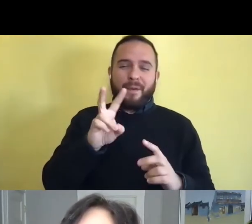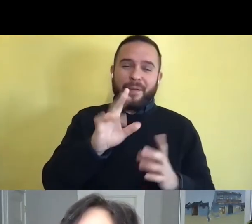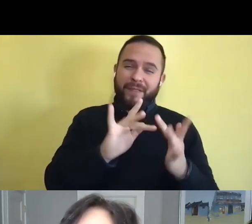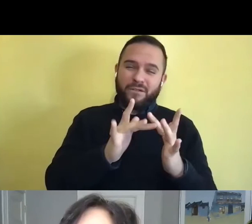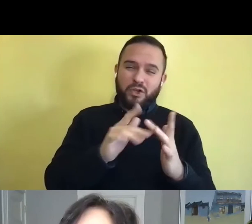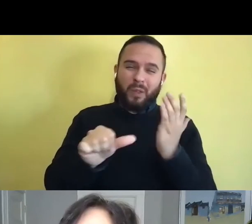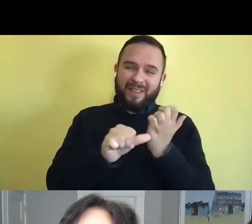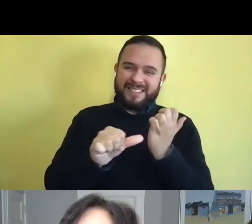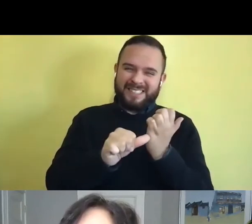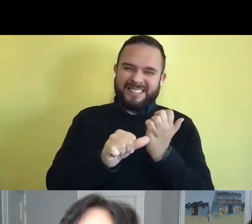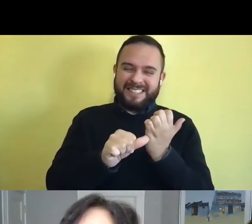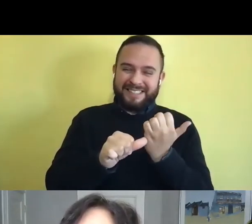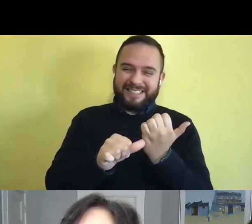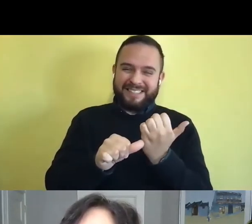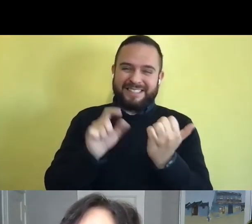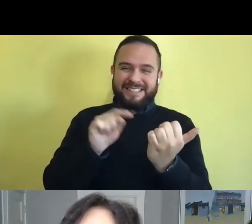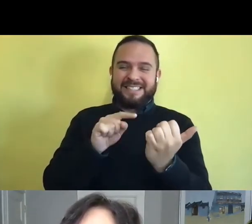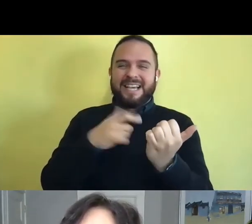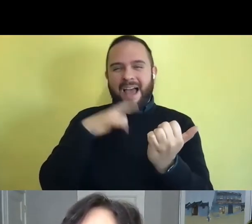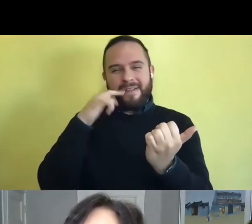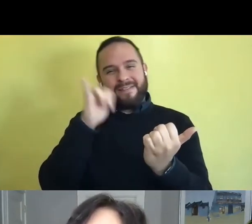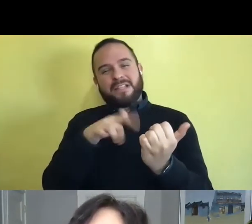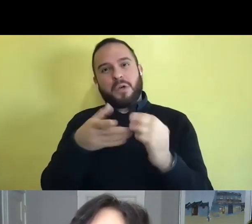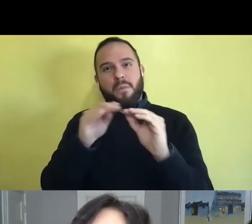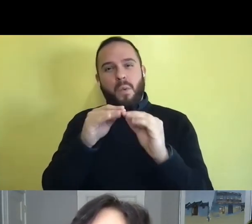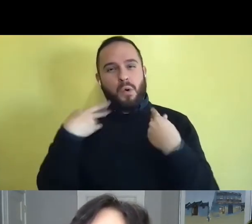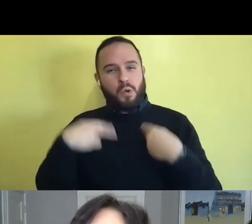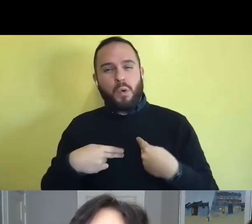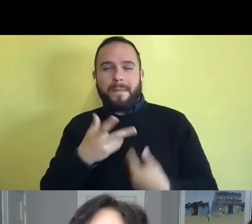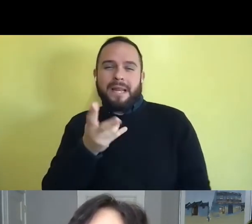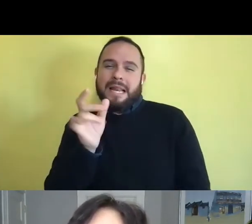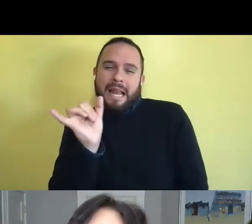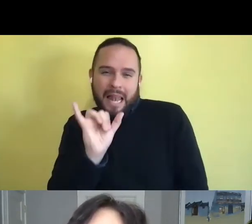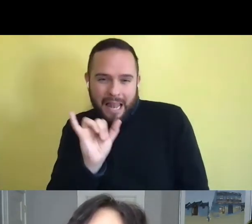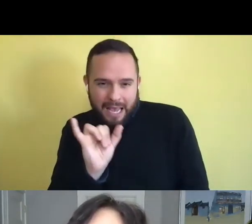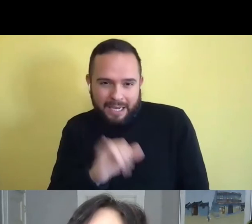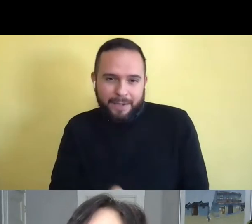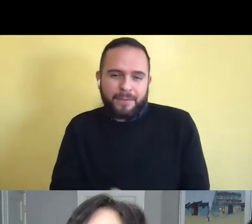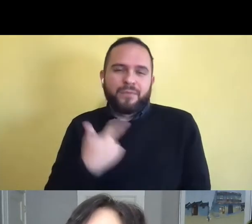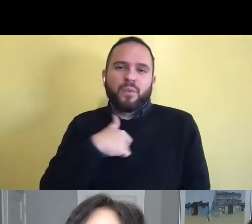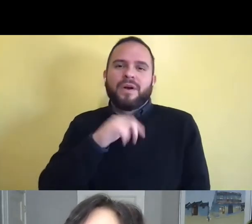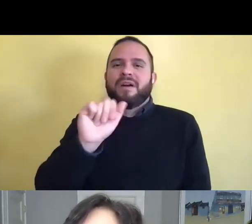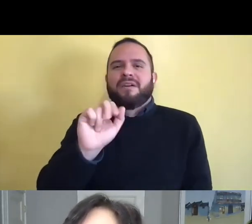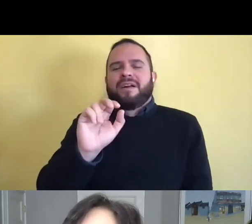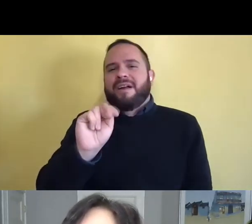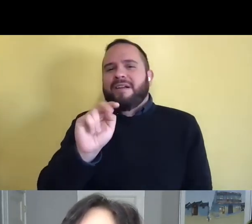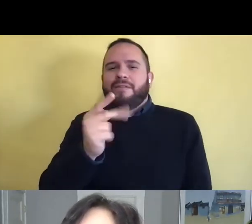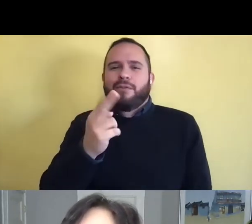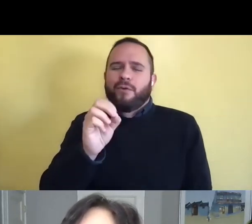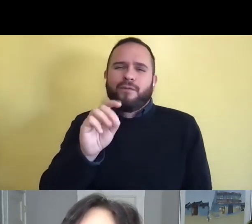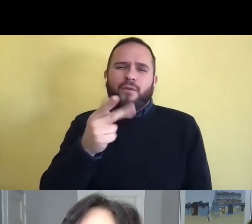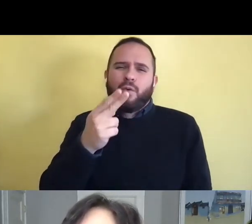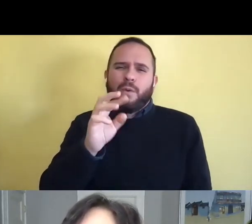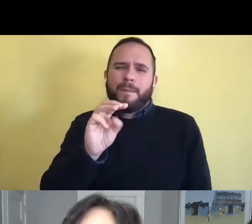becoming more human-like. It's not human, we're anthropomorphizing stuff, but essentially it's